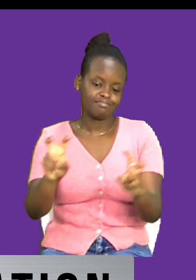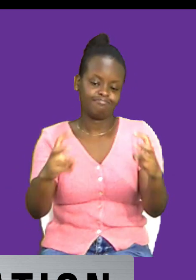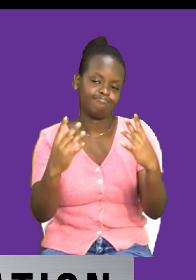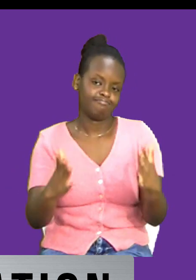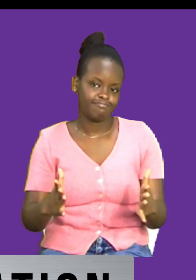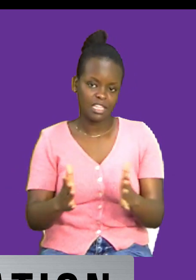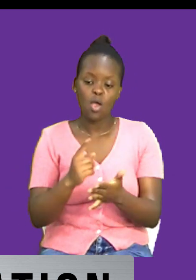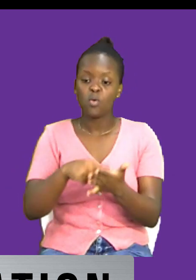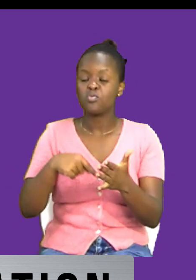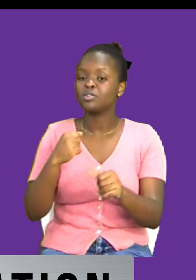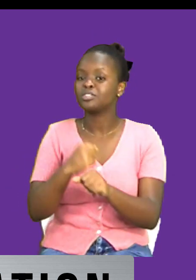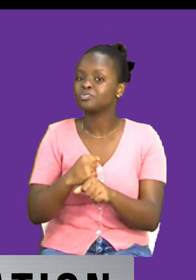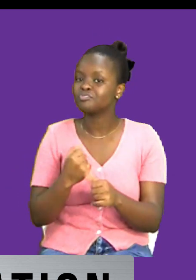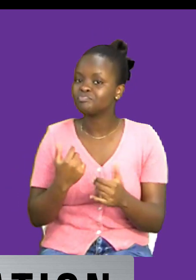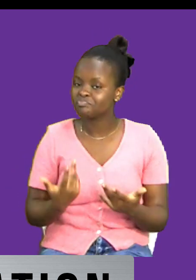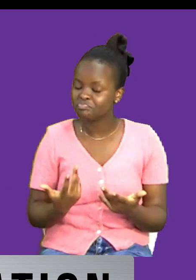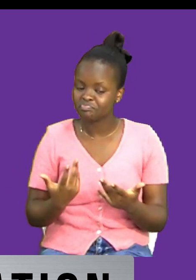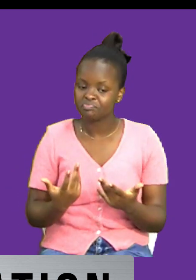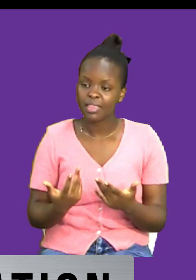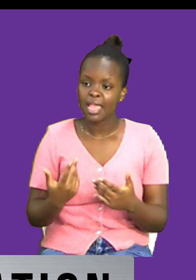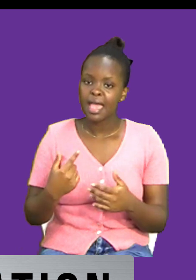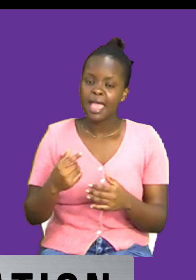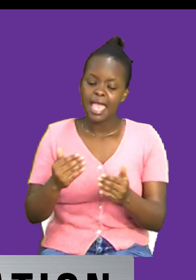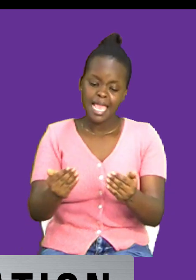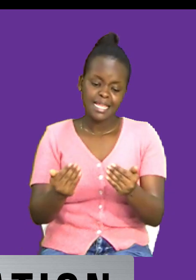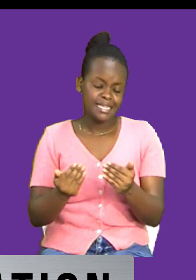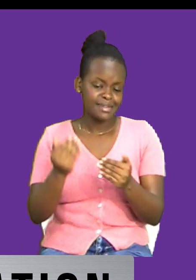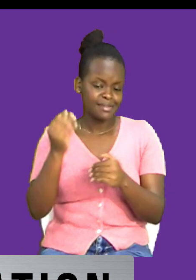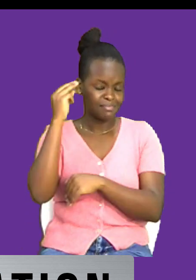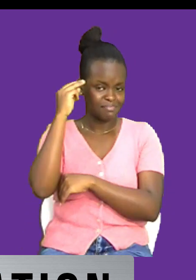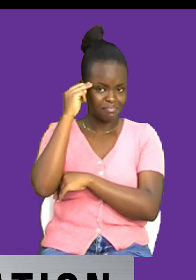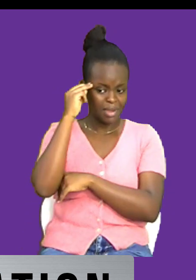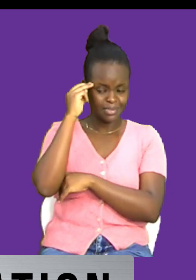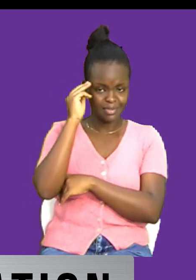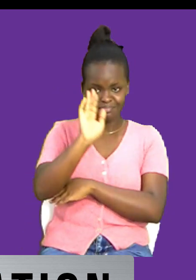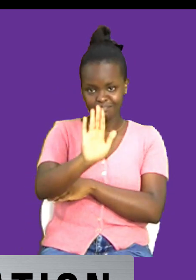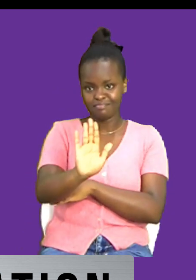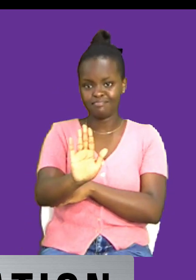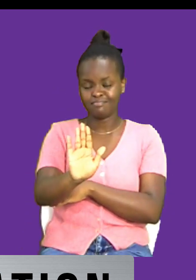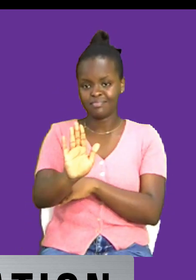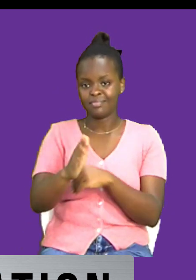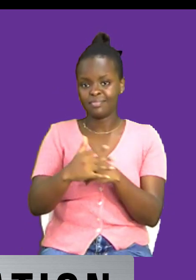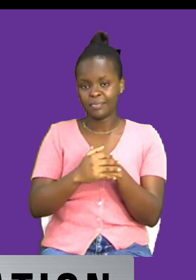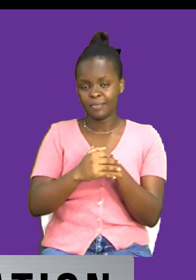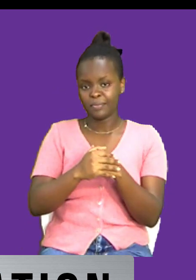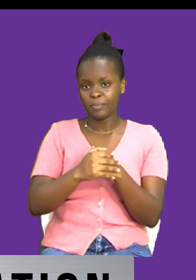do? And that is why I need your mind here, Nicholas. Yes, Jonah.